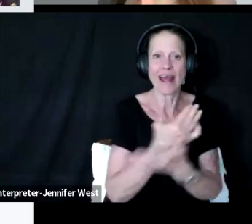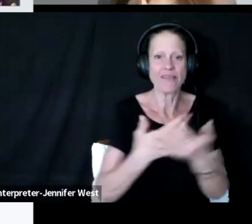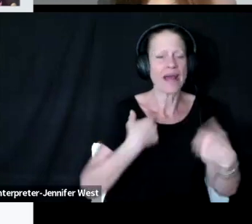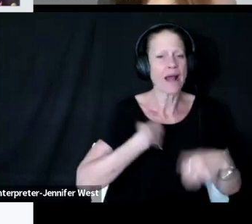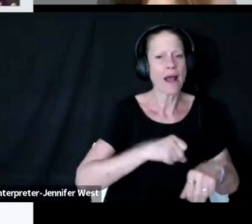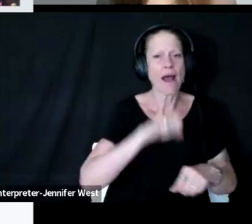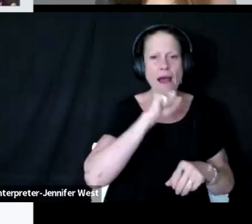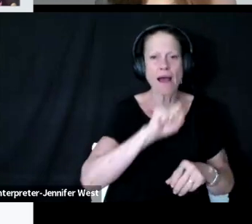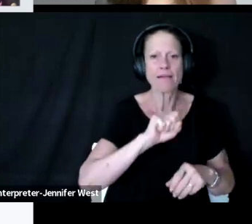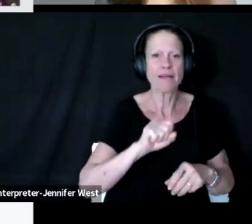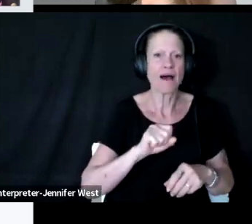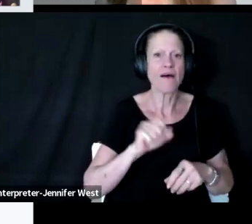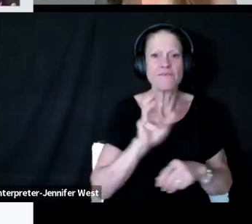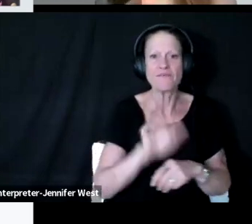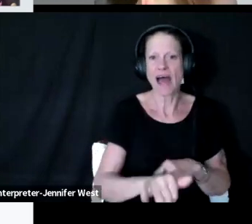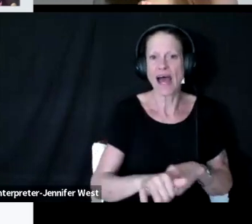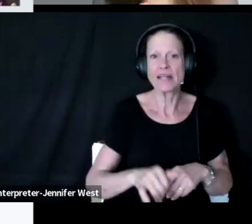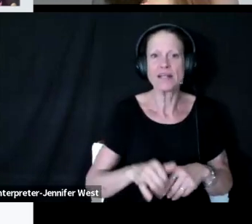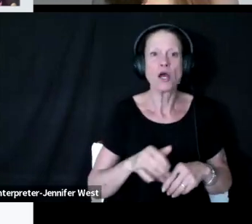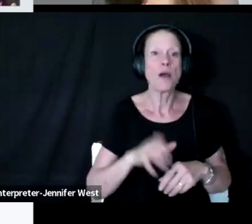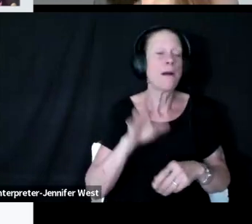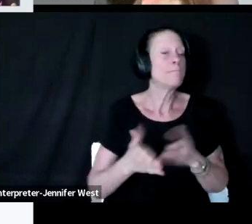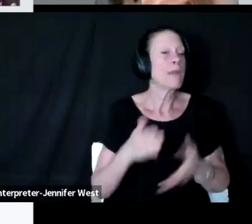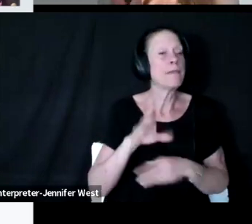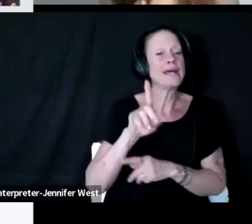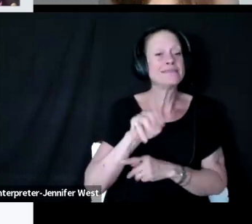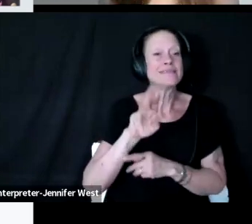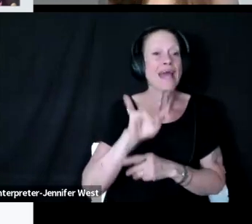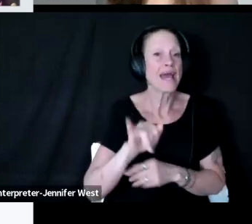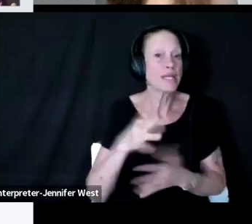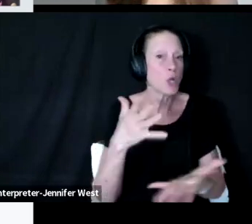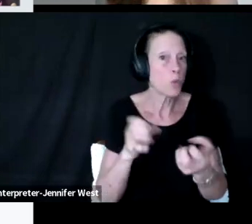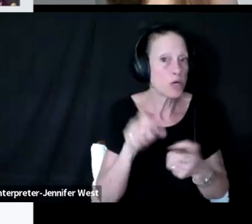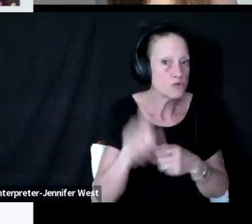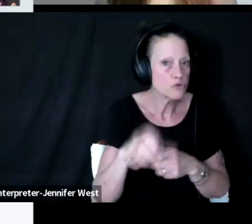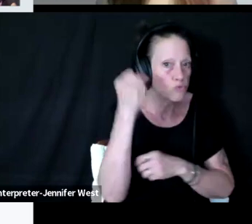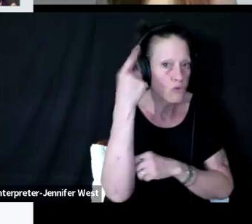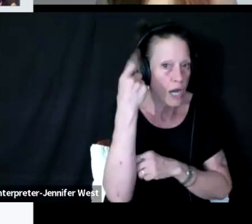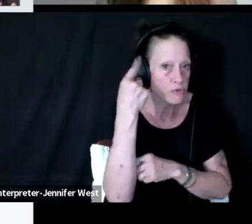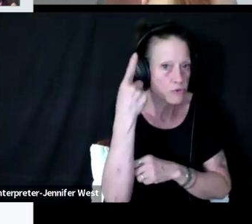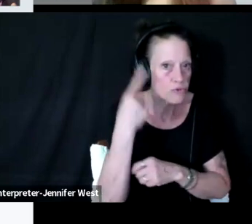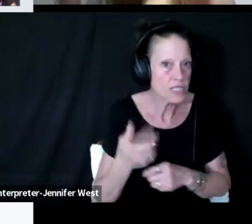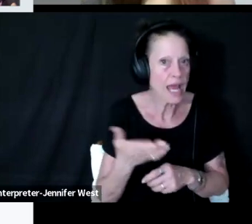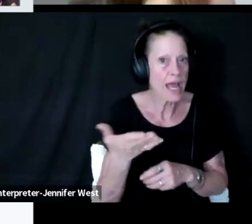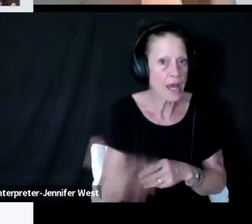saying things Danny may want to share with you or may want you to understand. That's a great thing to write.